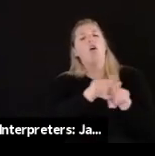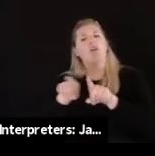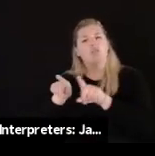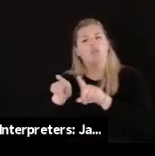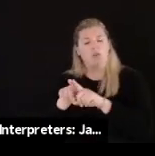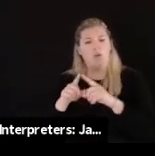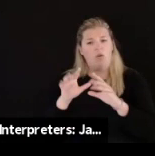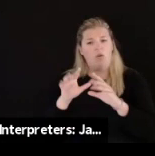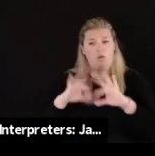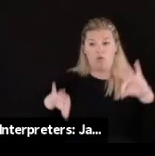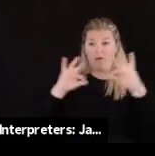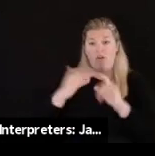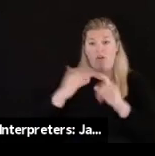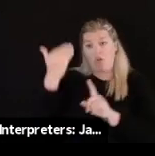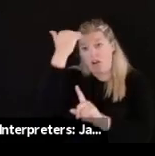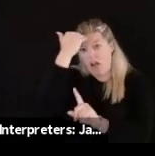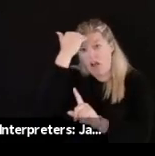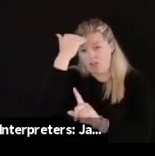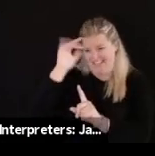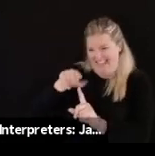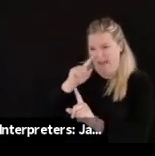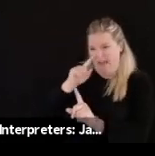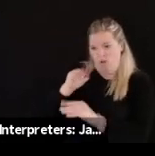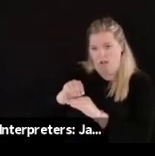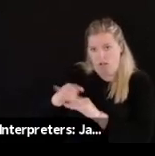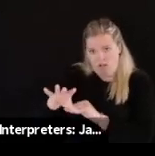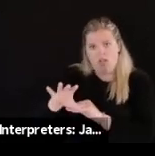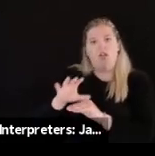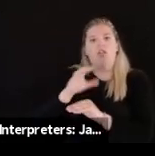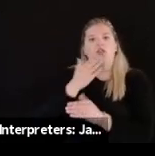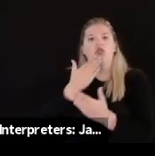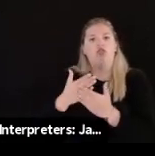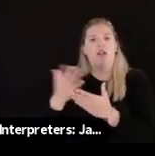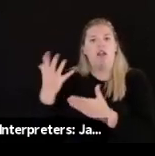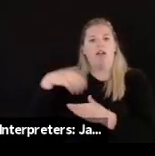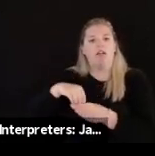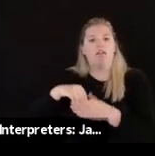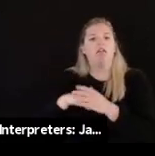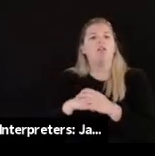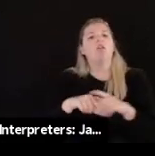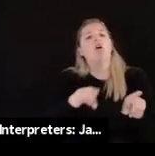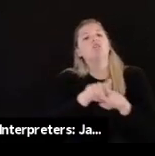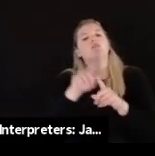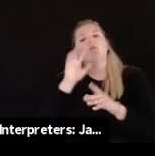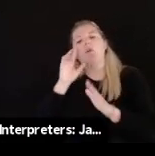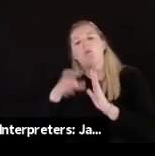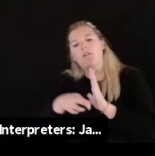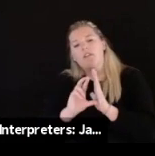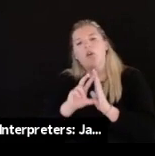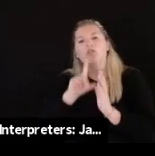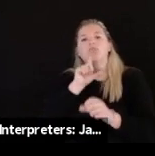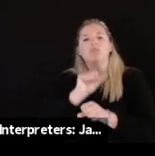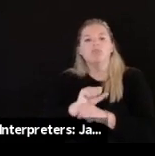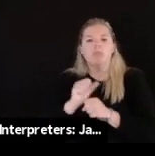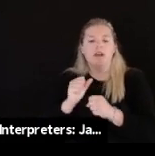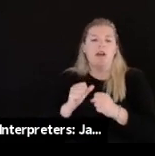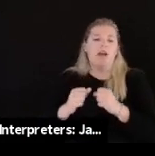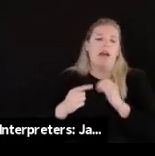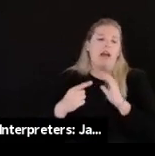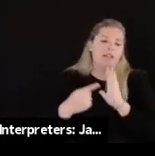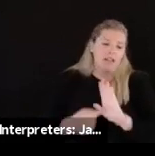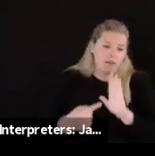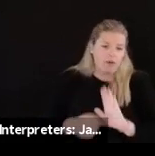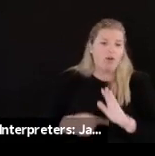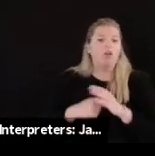consciousness can lead to civic engagement. There will be some time spent briefly reviewing practical examples from theory to practice.